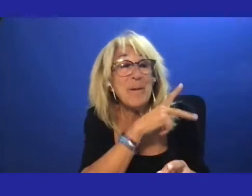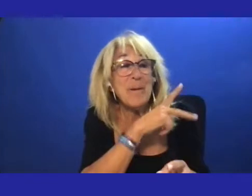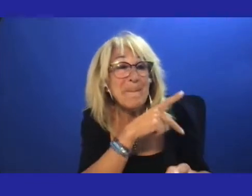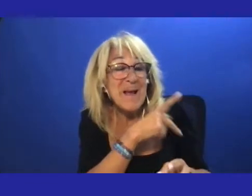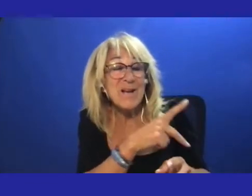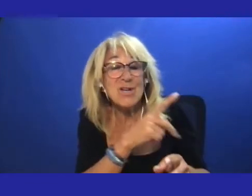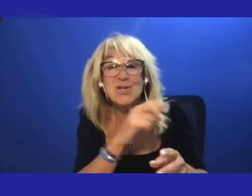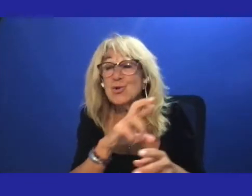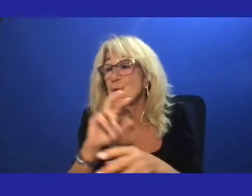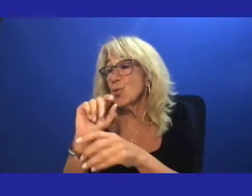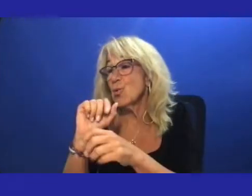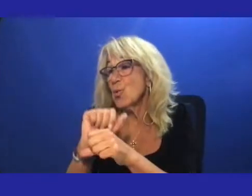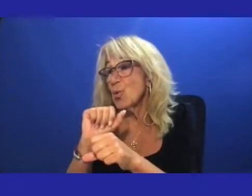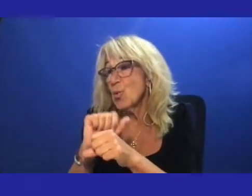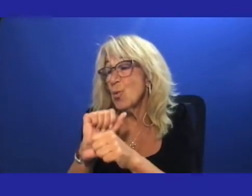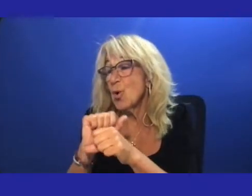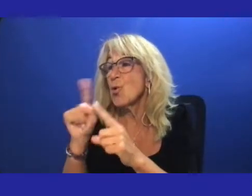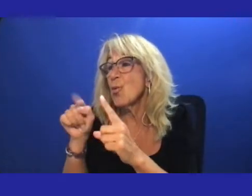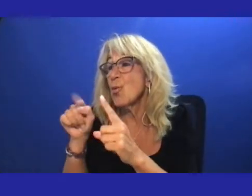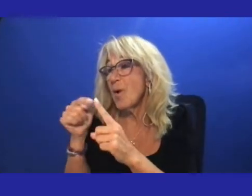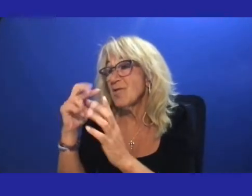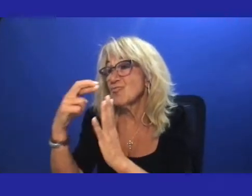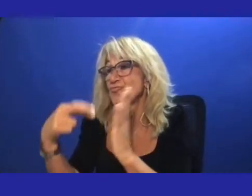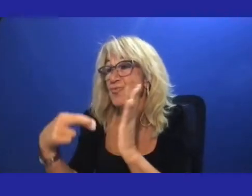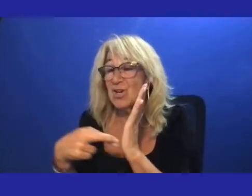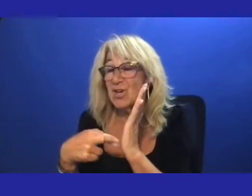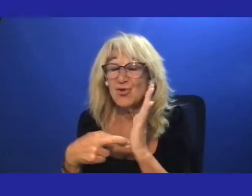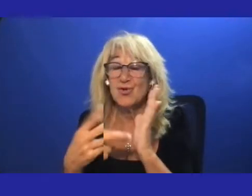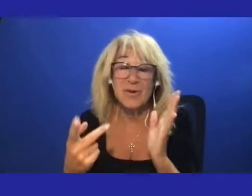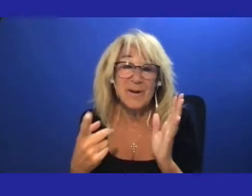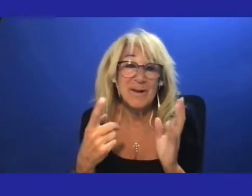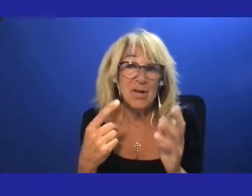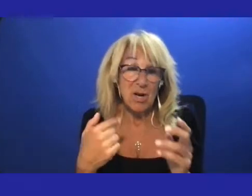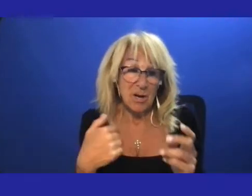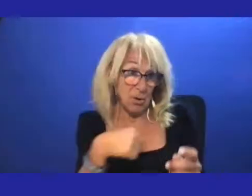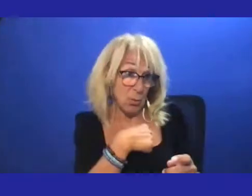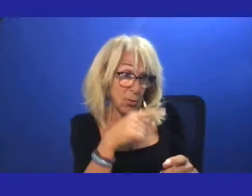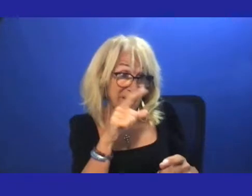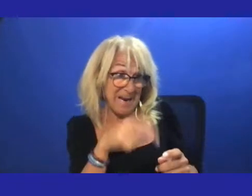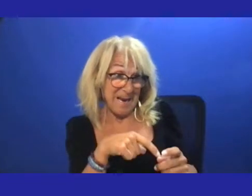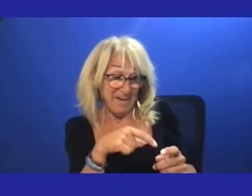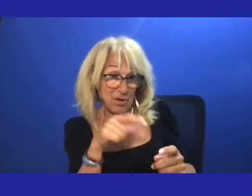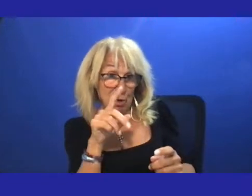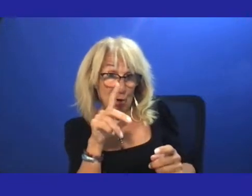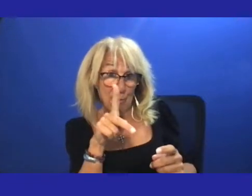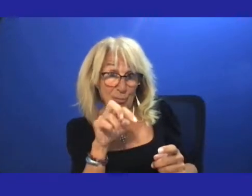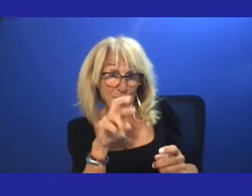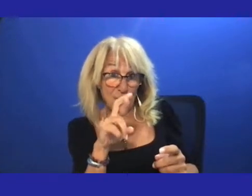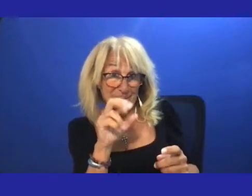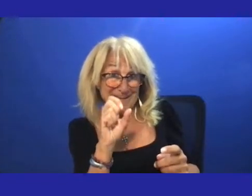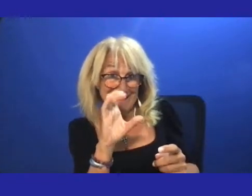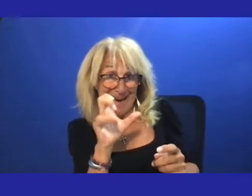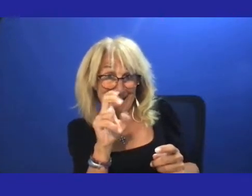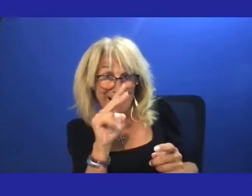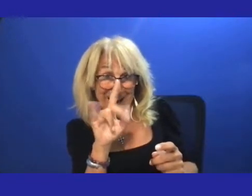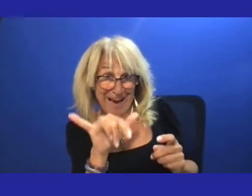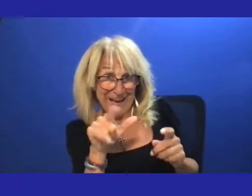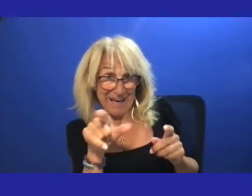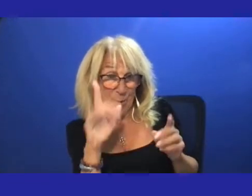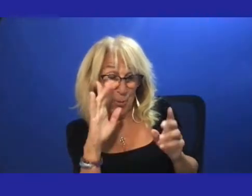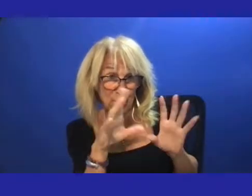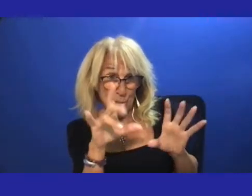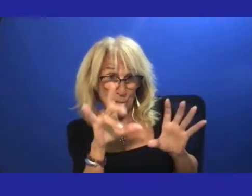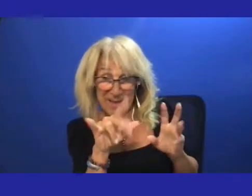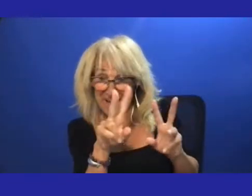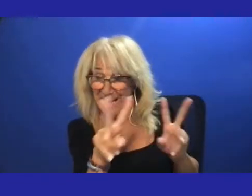sort of registering. So it's us to do that. Press Ganey does that, include that in their analysis. They